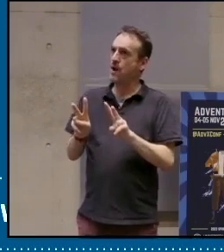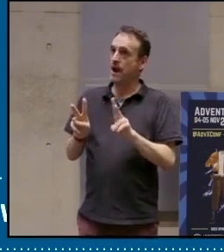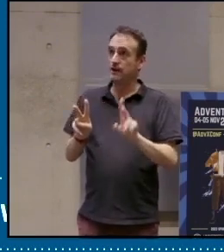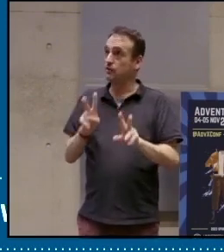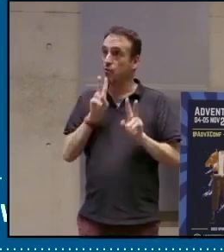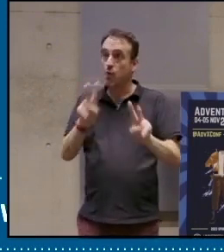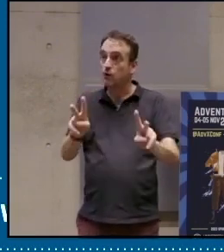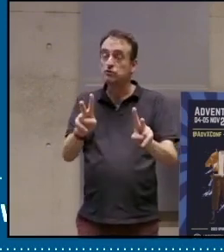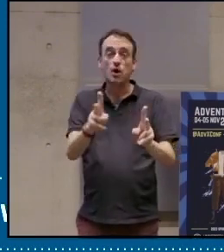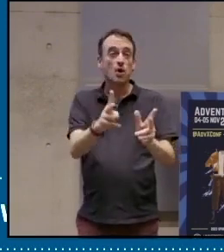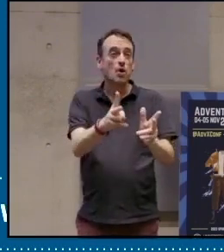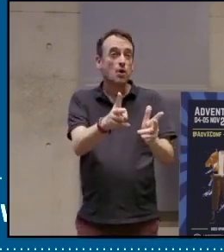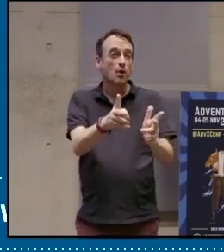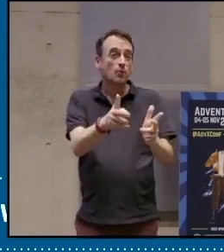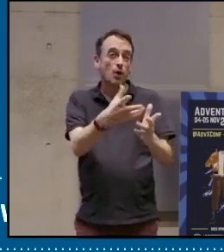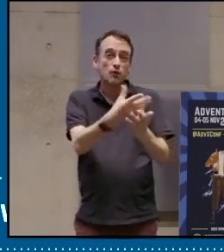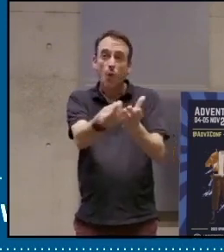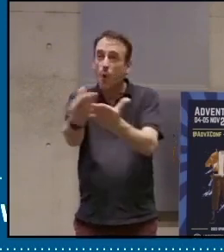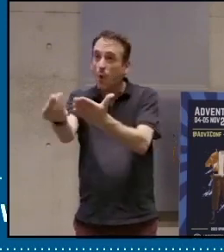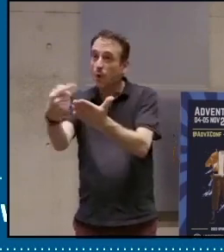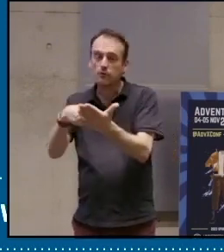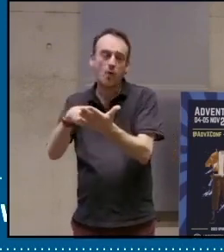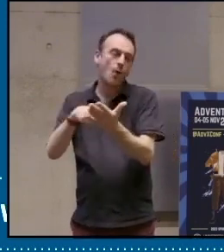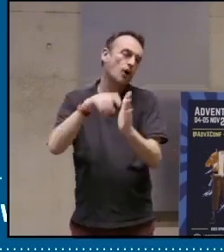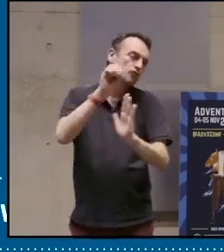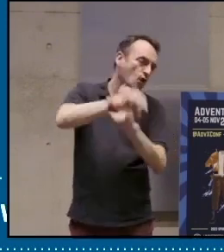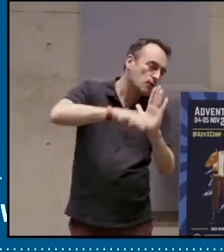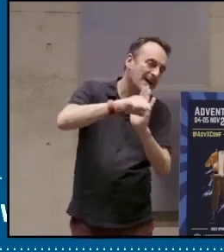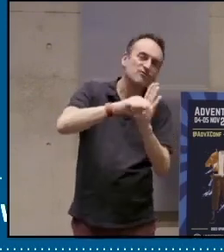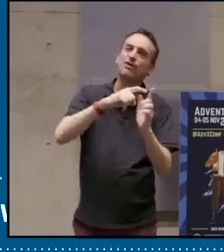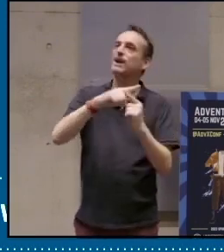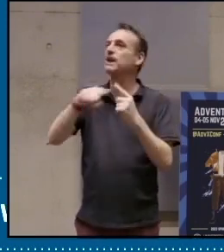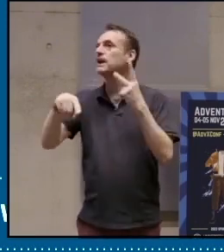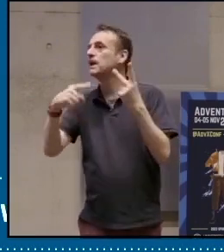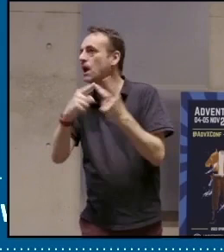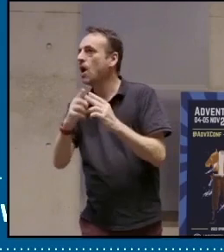documentaries, read the CIO World Factbook, look up a few things about this country.